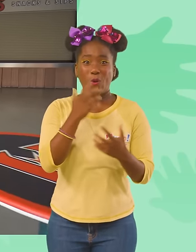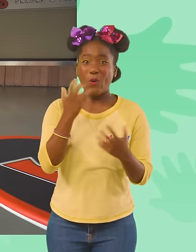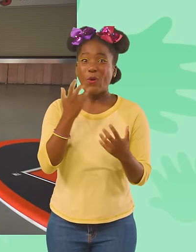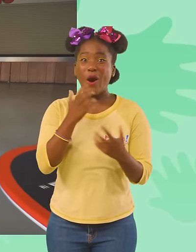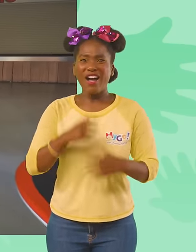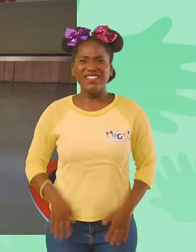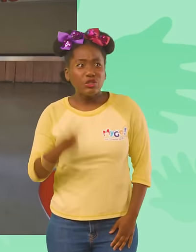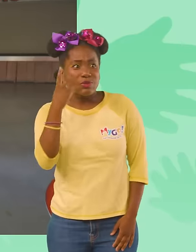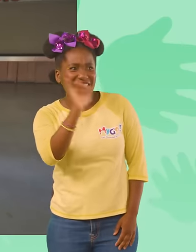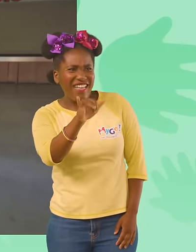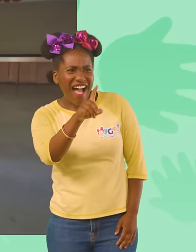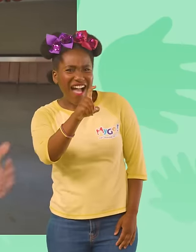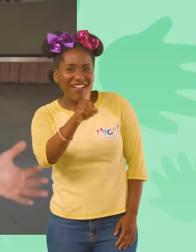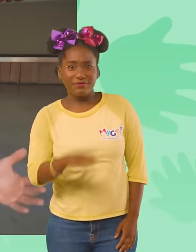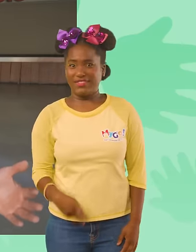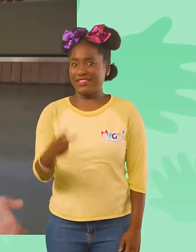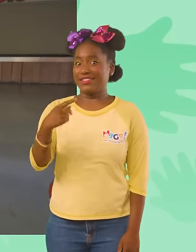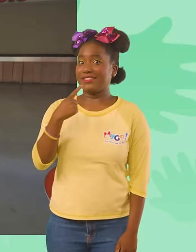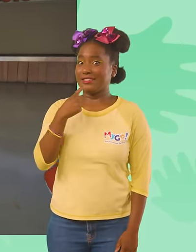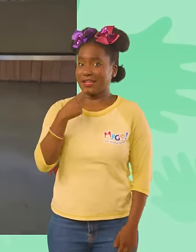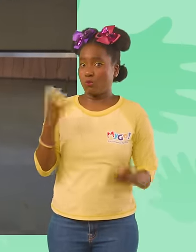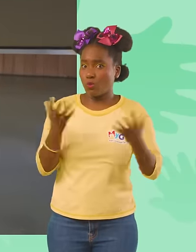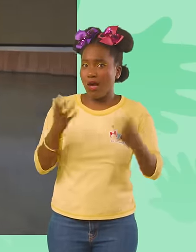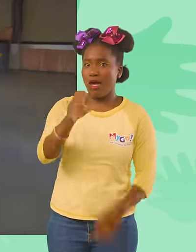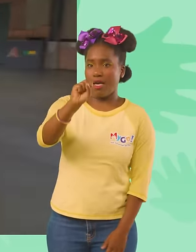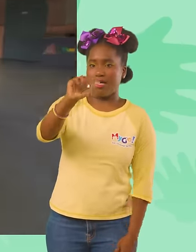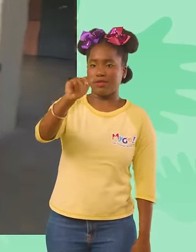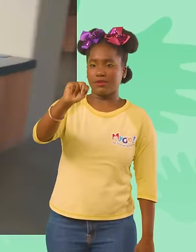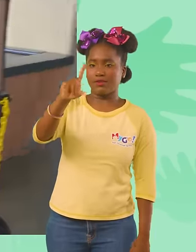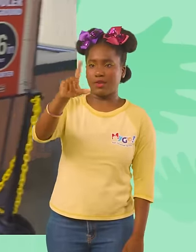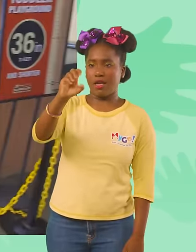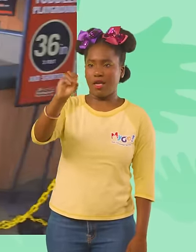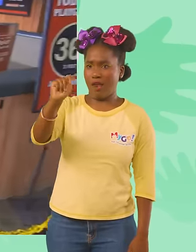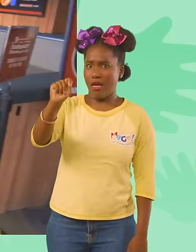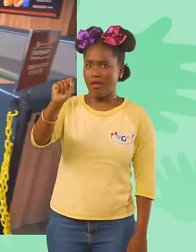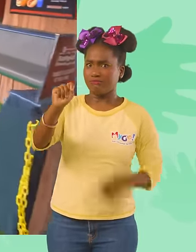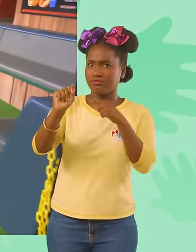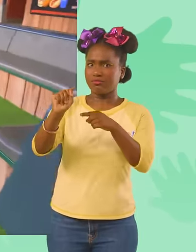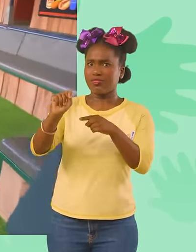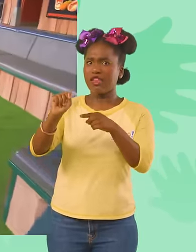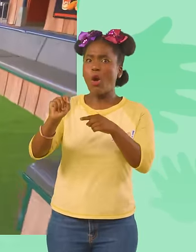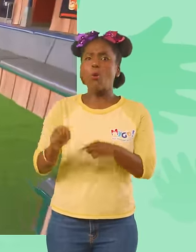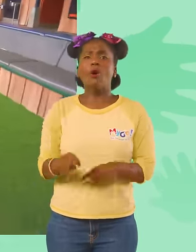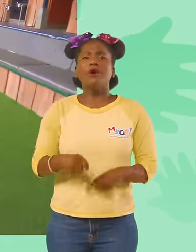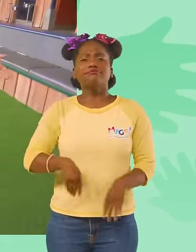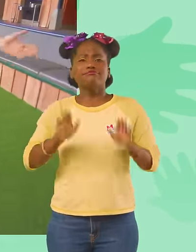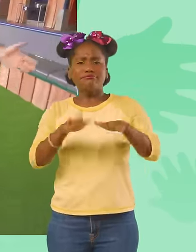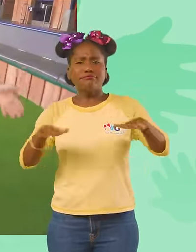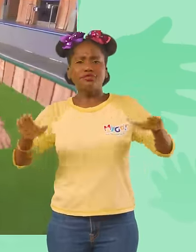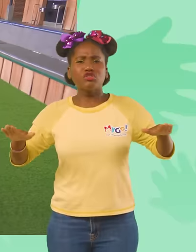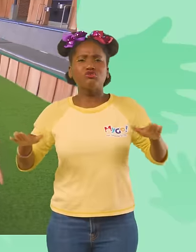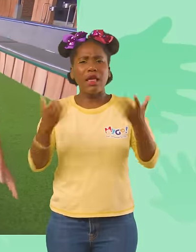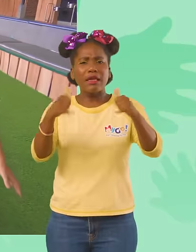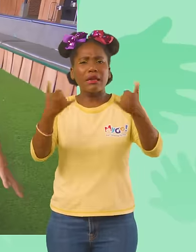Whoa! Hey, did you see that? That says the Sandlot. Oh, and check it out. The Sandlot is a place where kids just like you can play